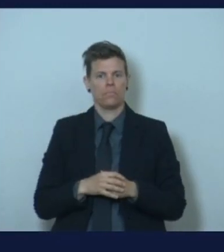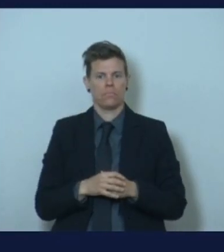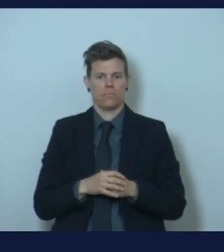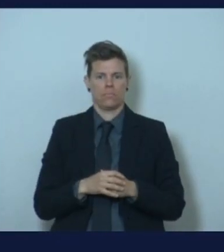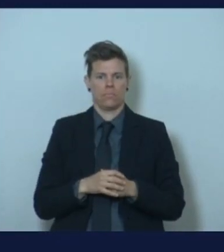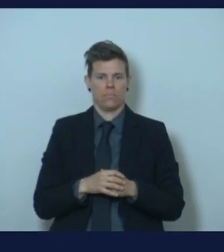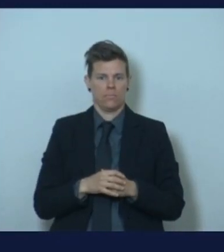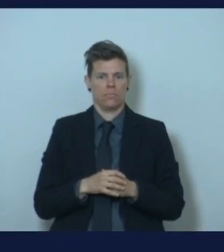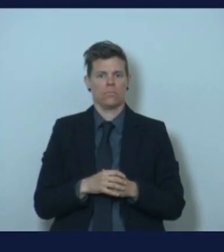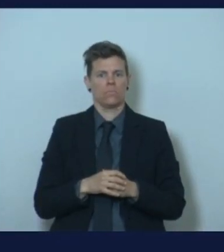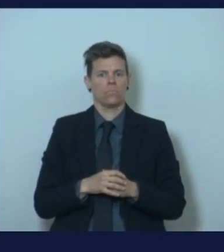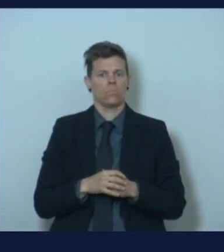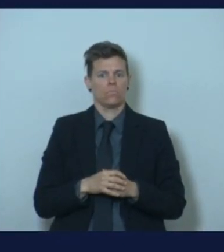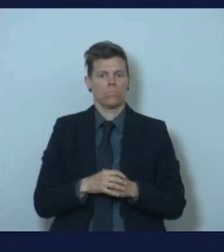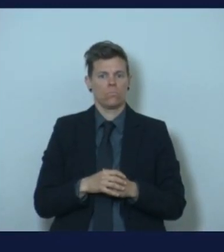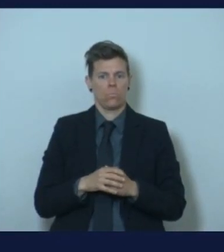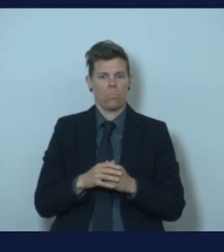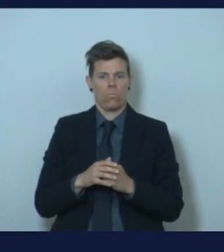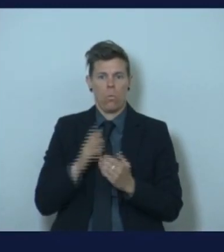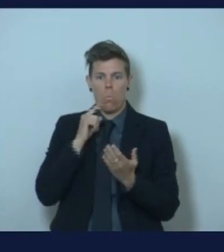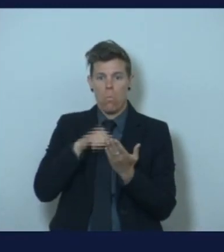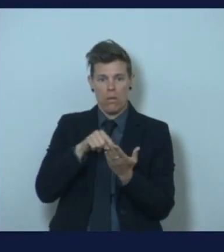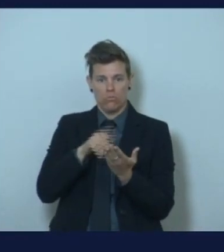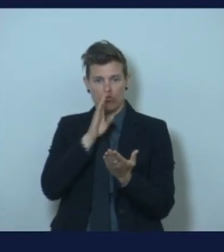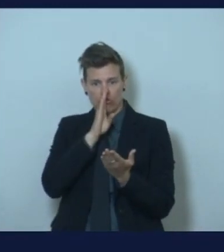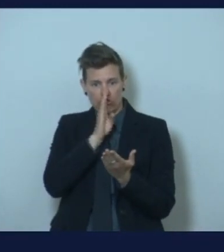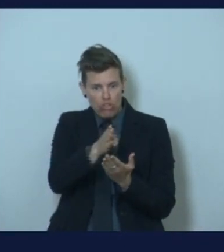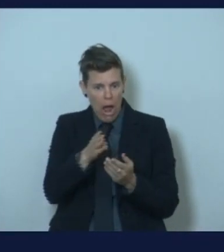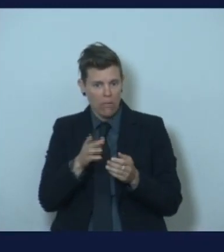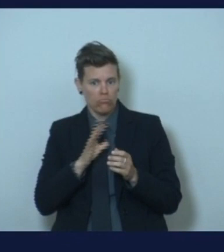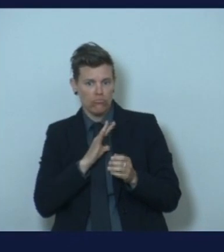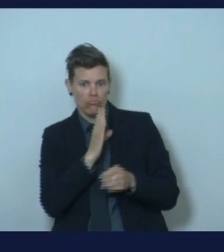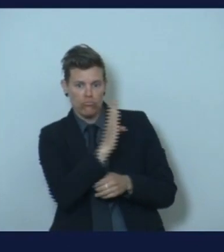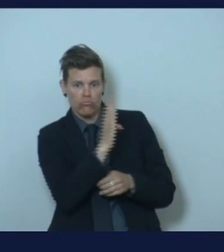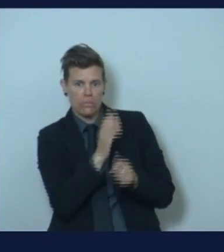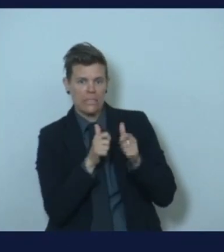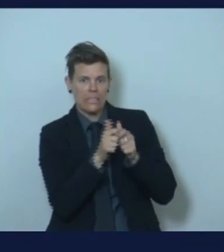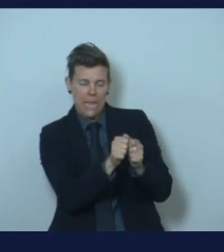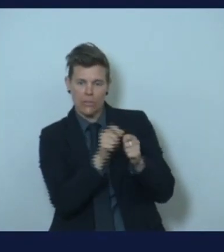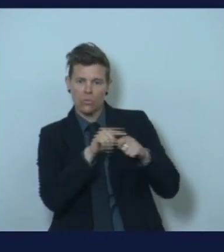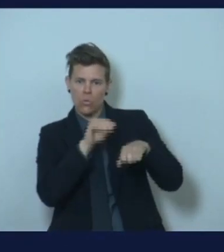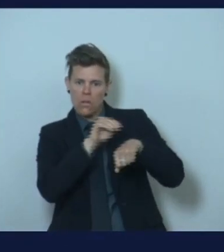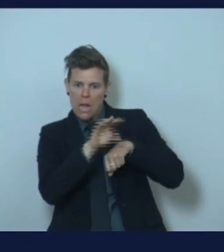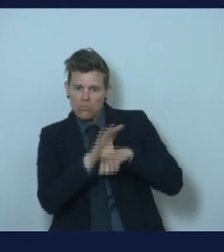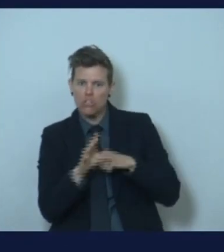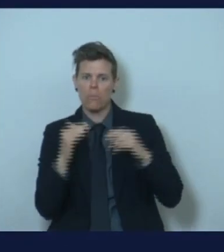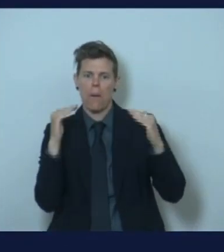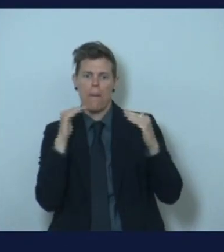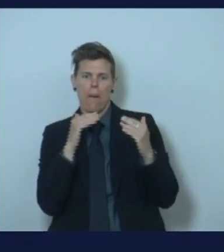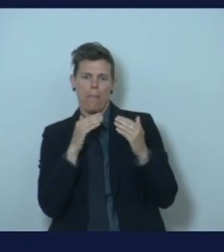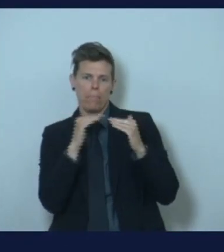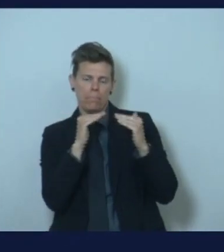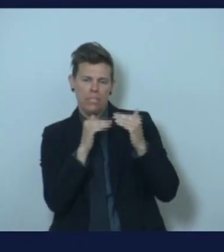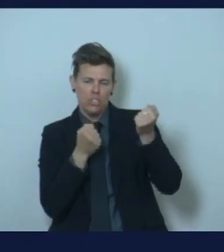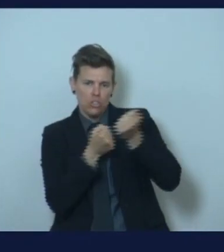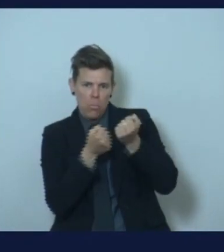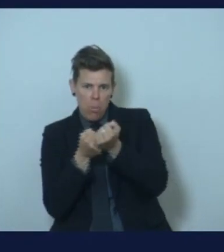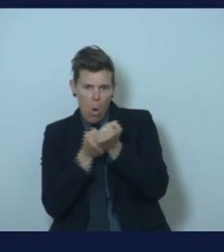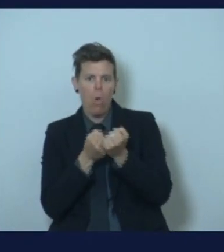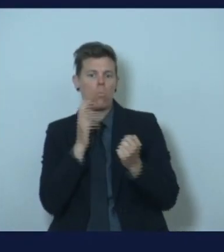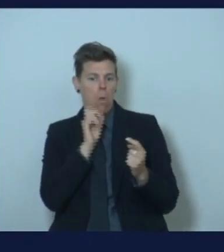a peer support worker. This is an incredible aspect of making sure that no one should feel like they're in